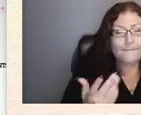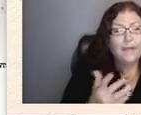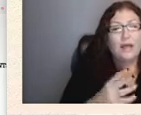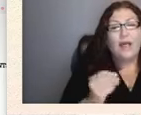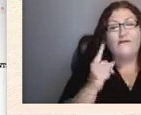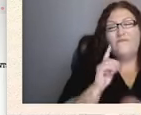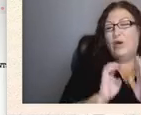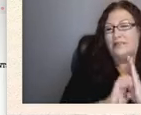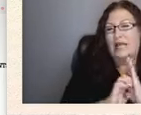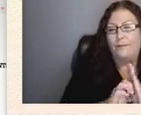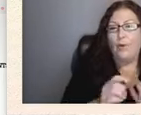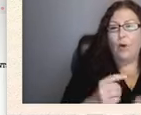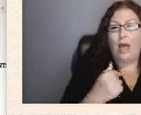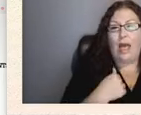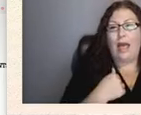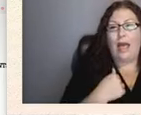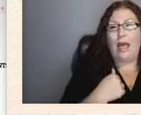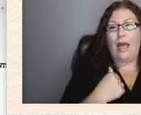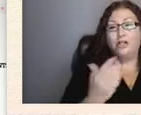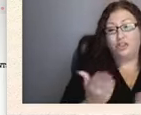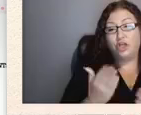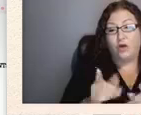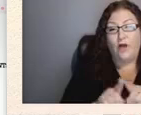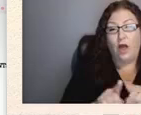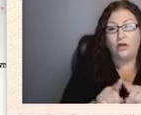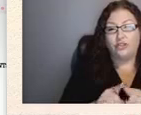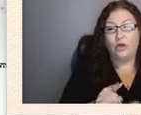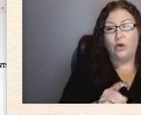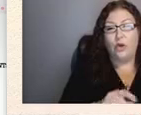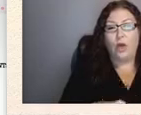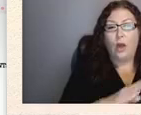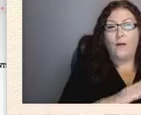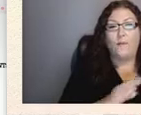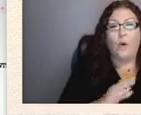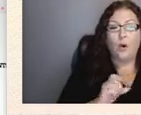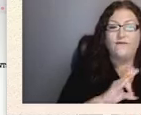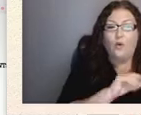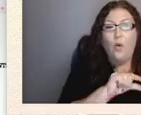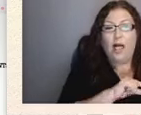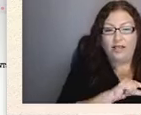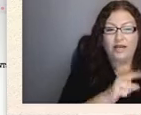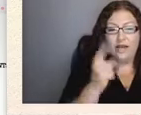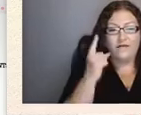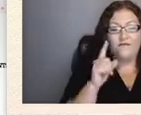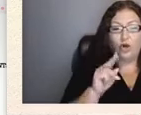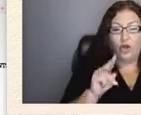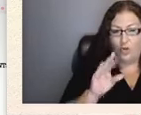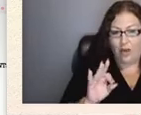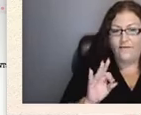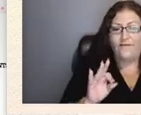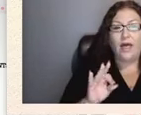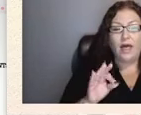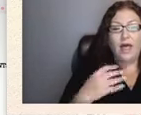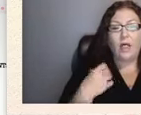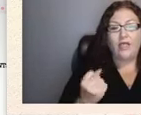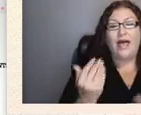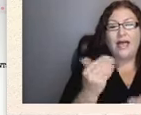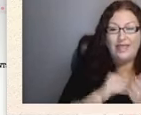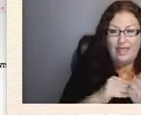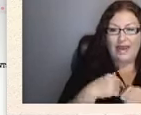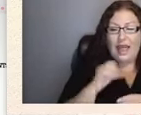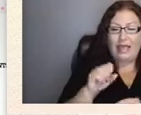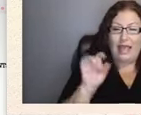I serve also on the board quality committee at UF Health, where again, I give input